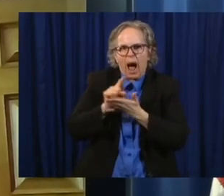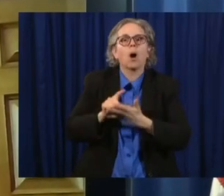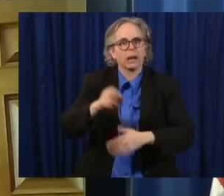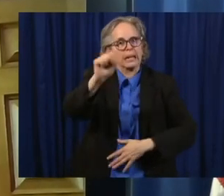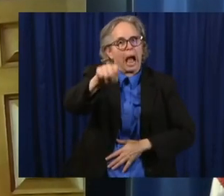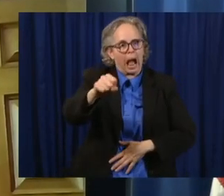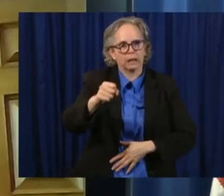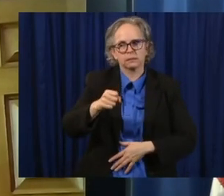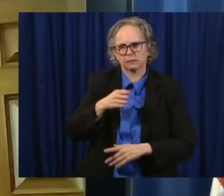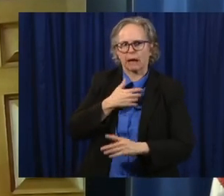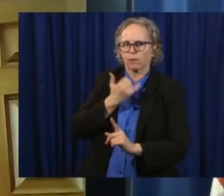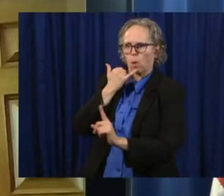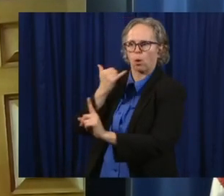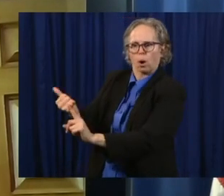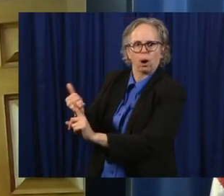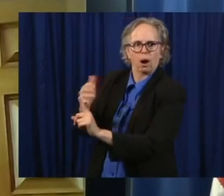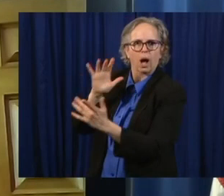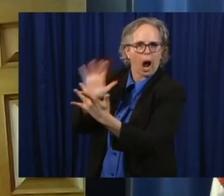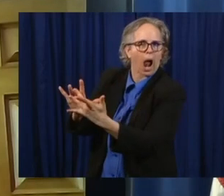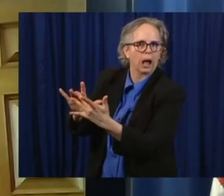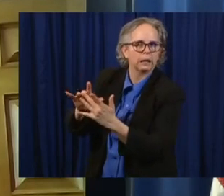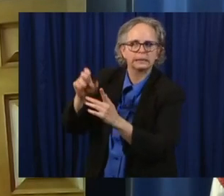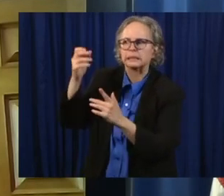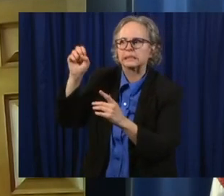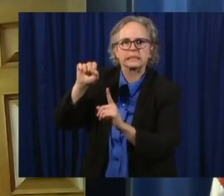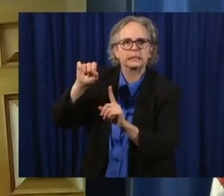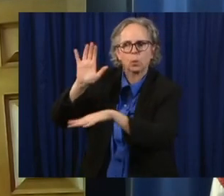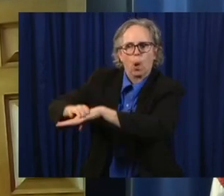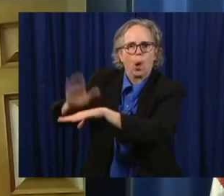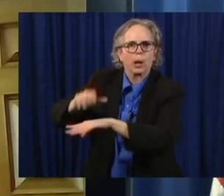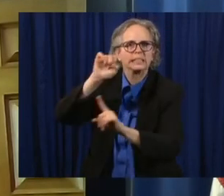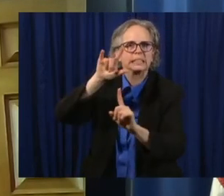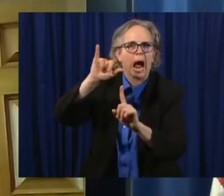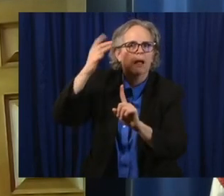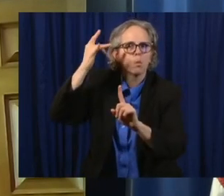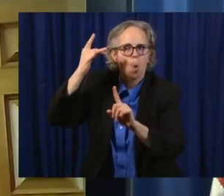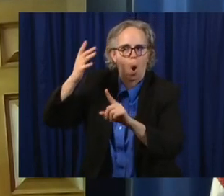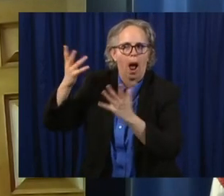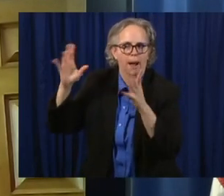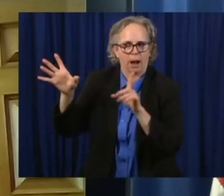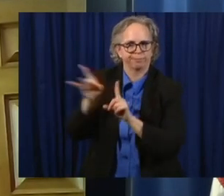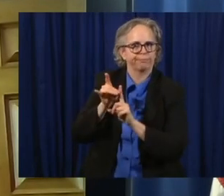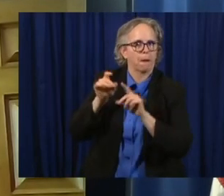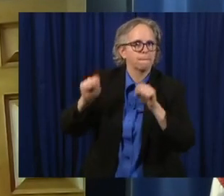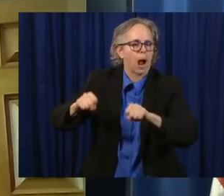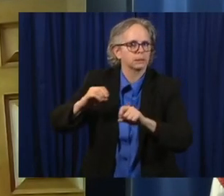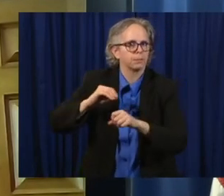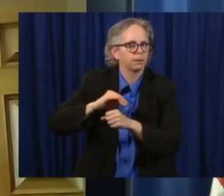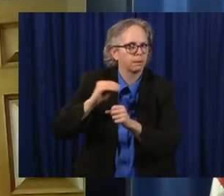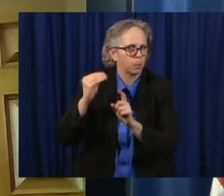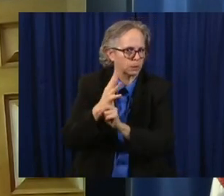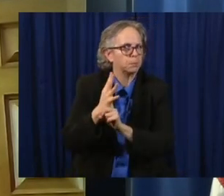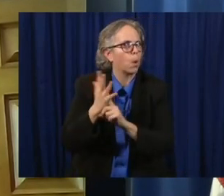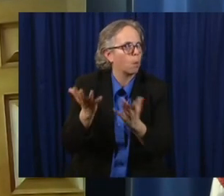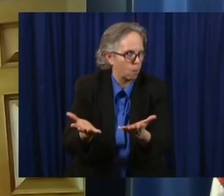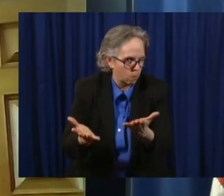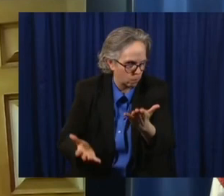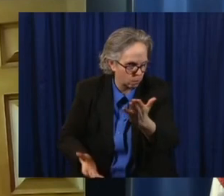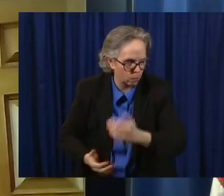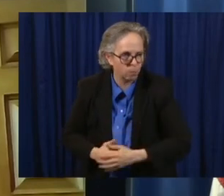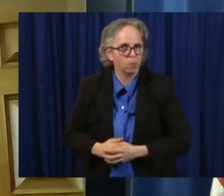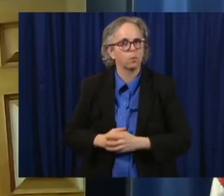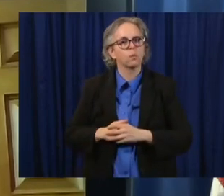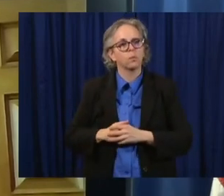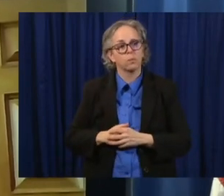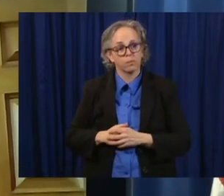contact. So that person would then be informed that they had likely been exposed to COVID-19 and that they need to quarantine for 14 days. And